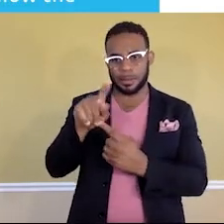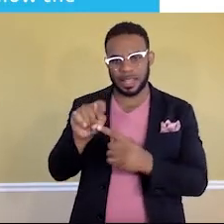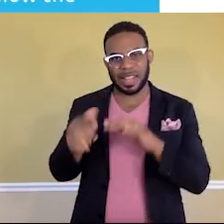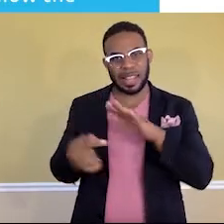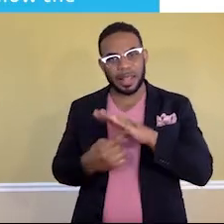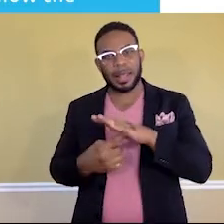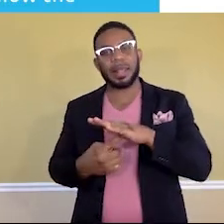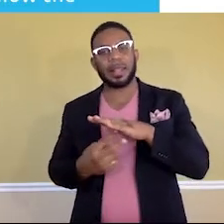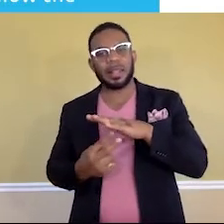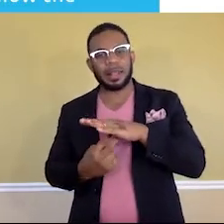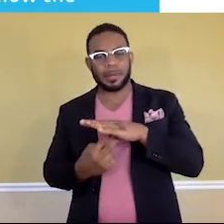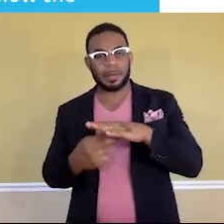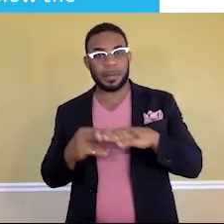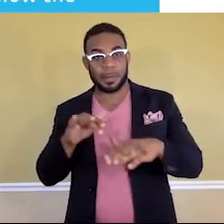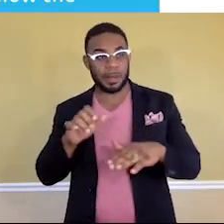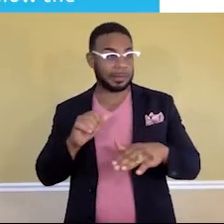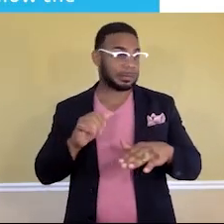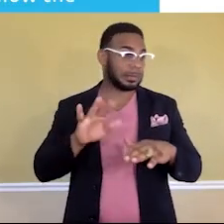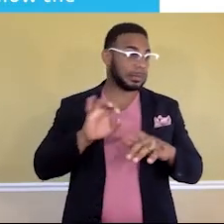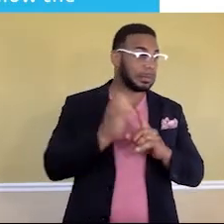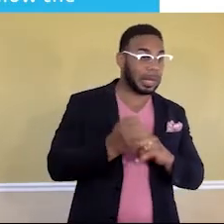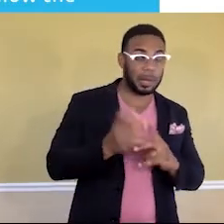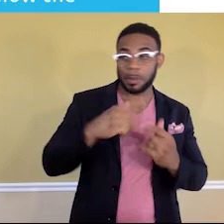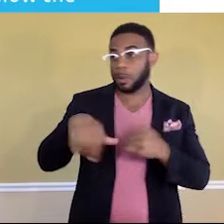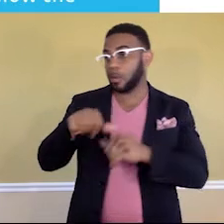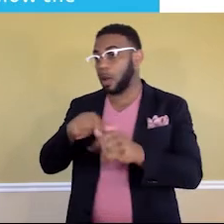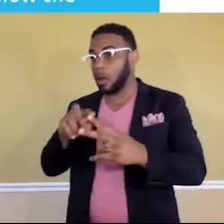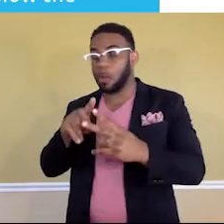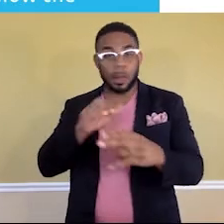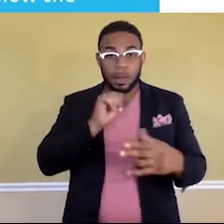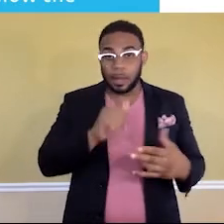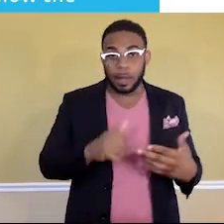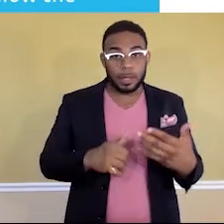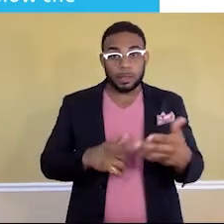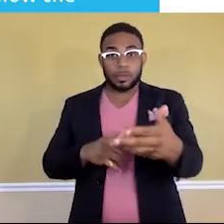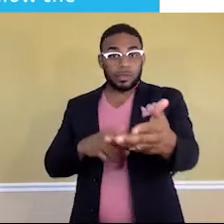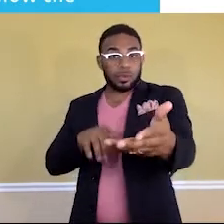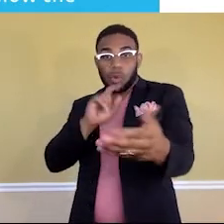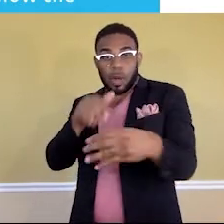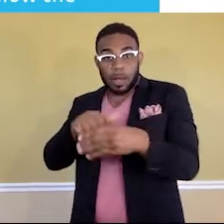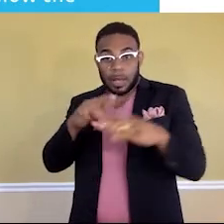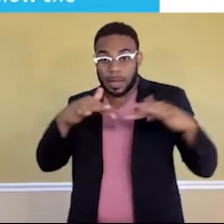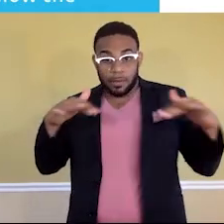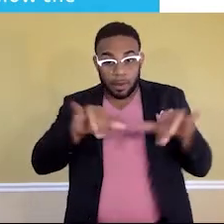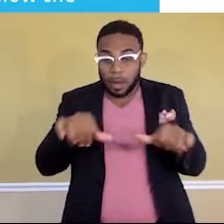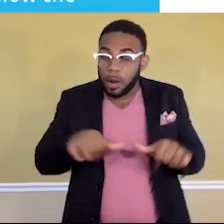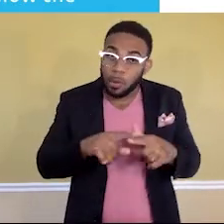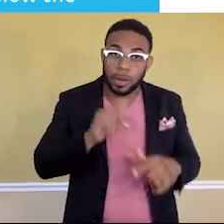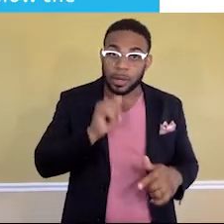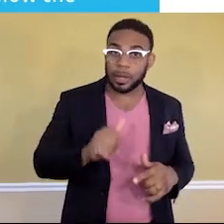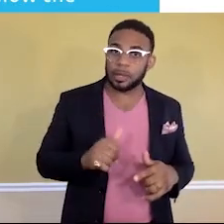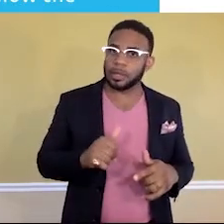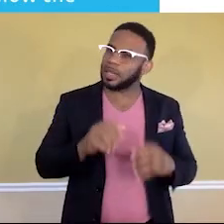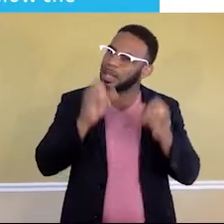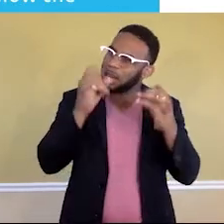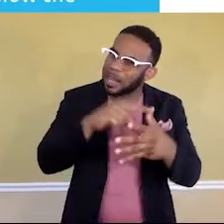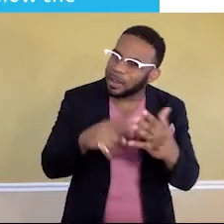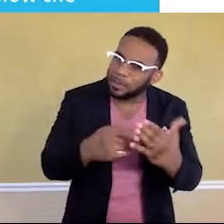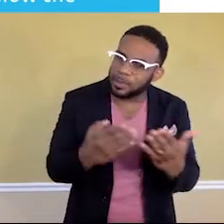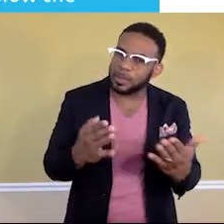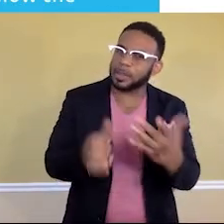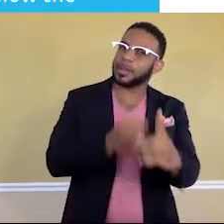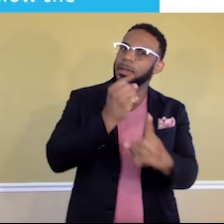your environment, the people around you, whether or not you are in a diverse area or not. A lot of those